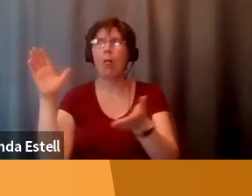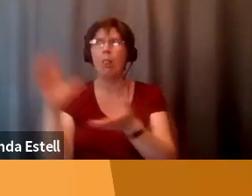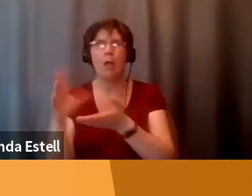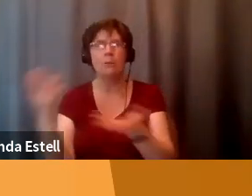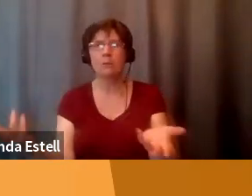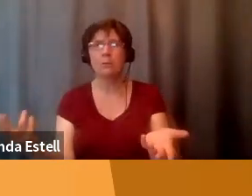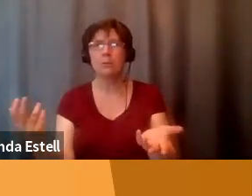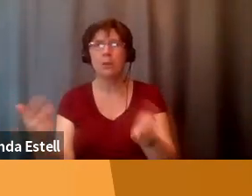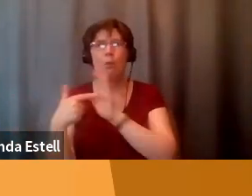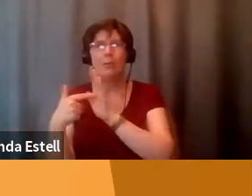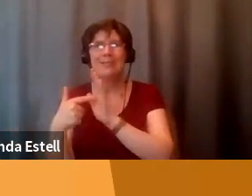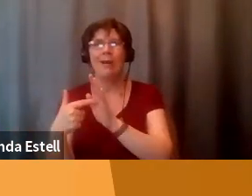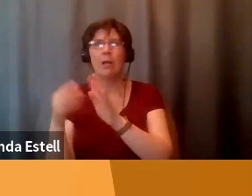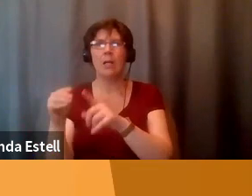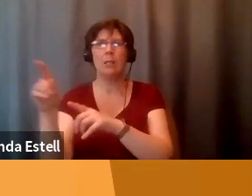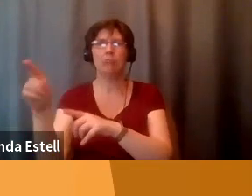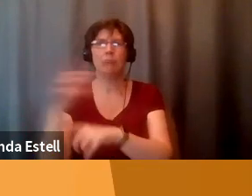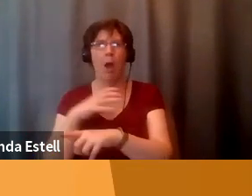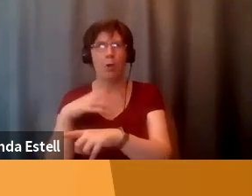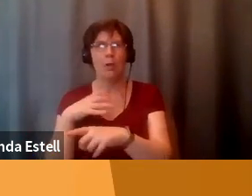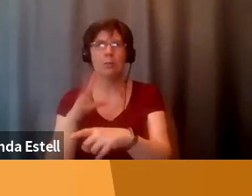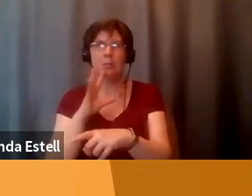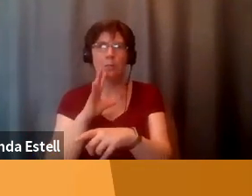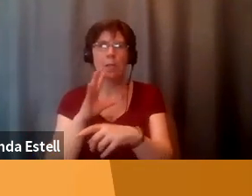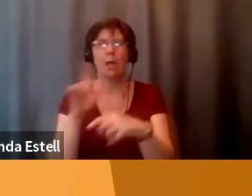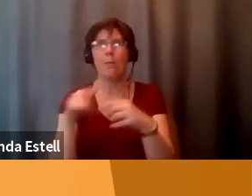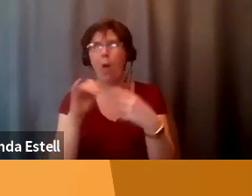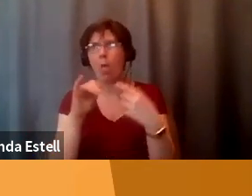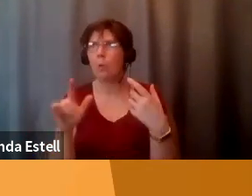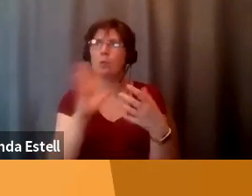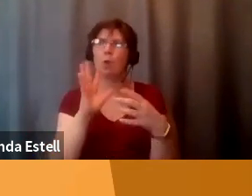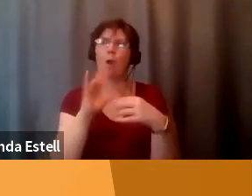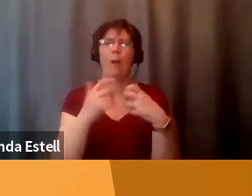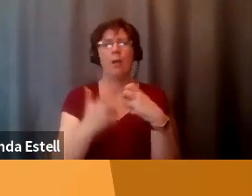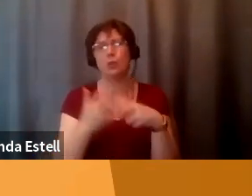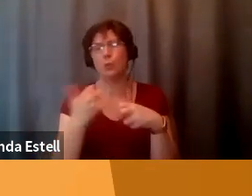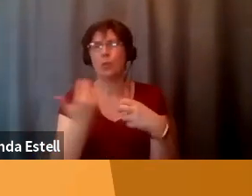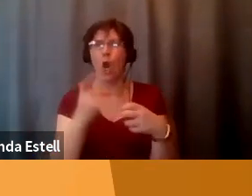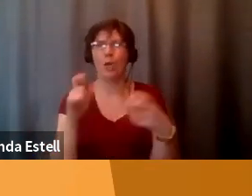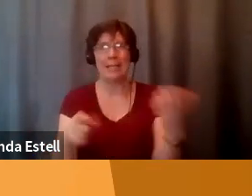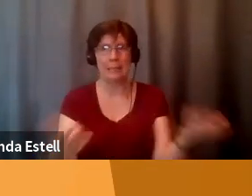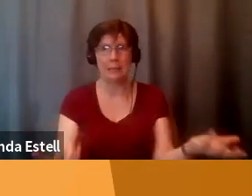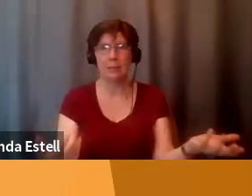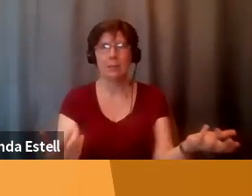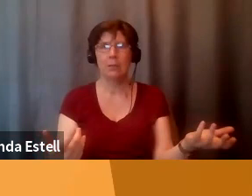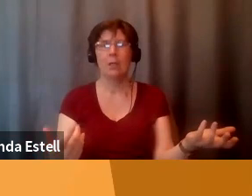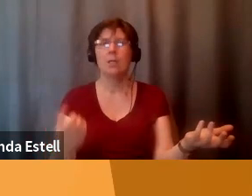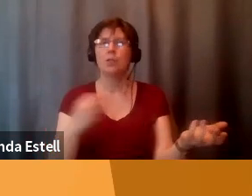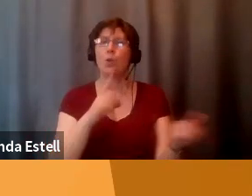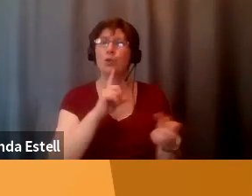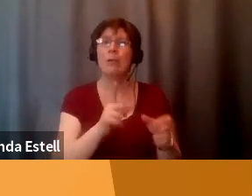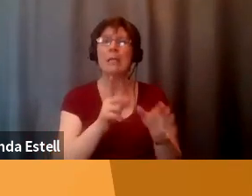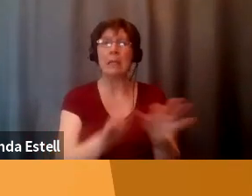representation. We would have less people that are speaking about Illinois and talking about our issues and our needs. So it's really important